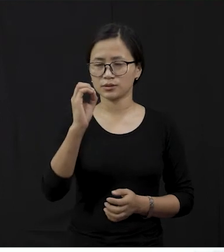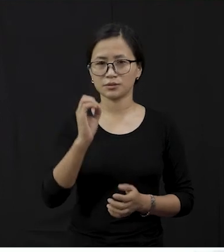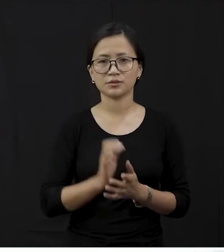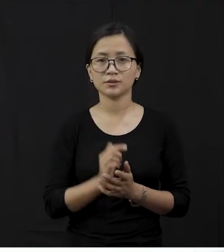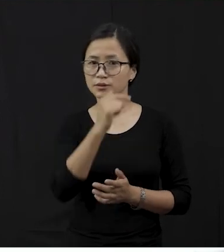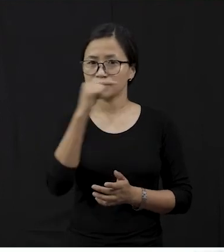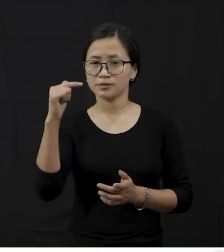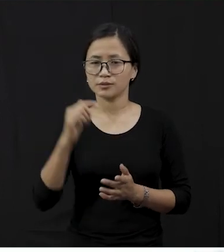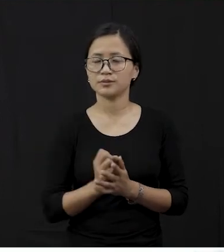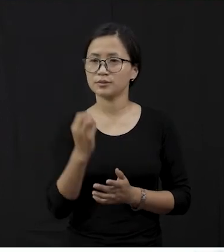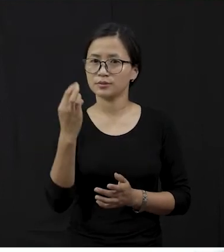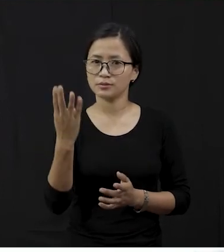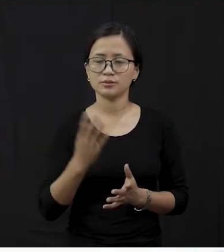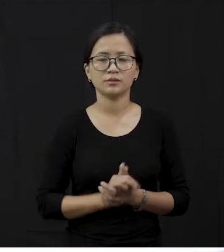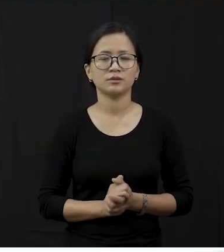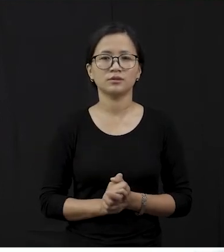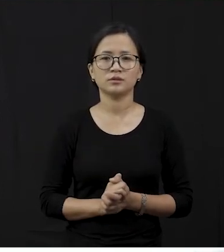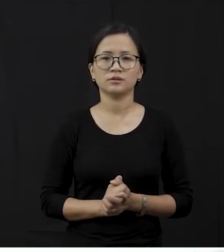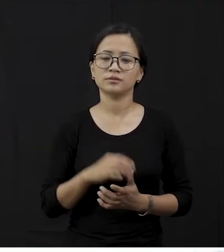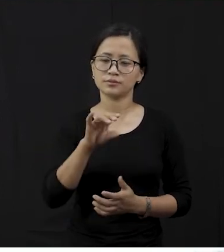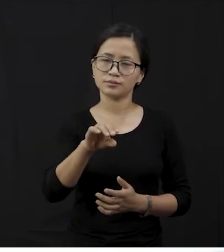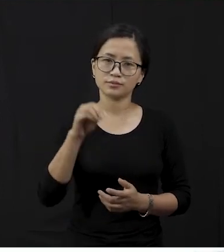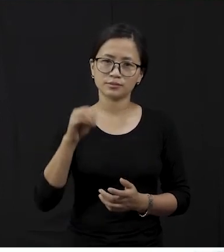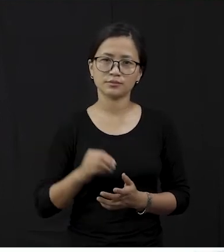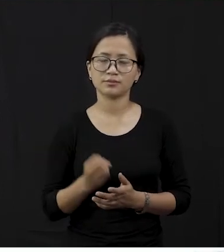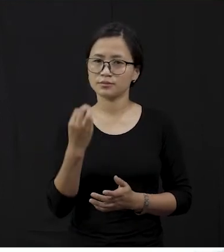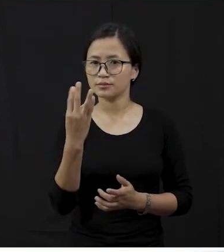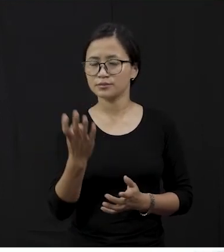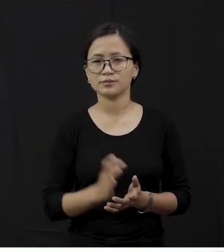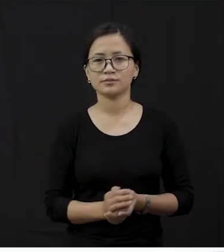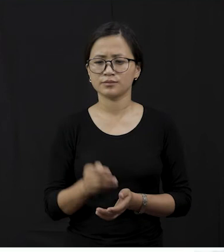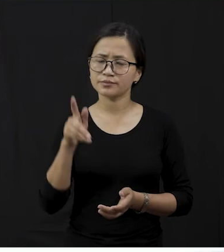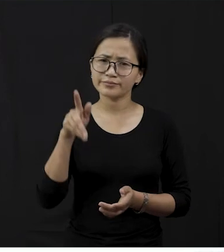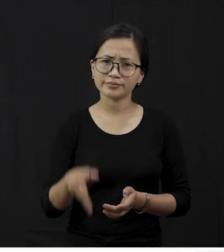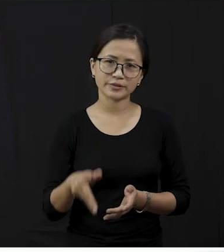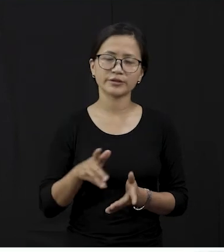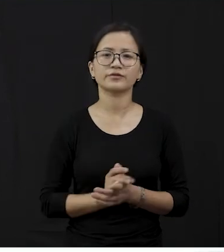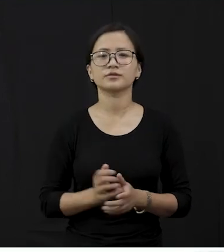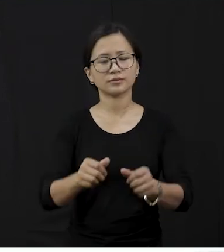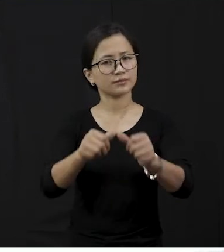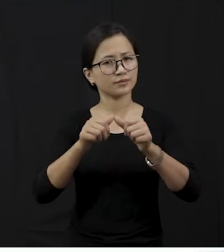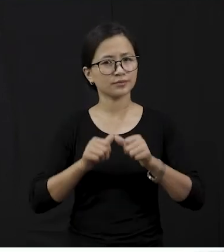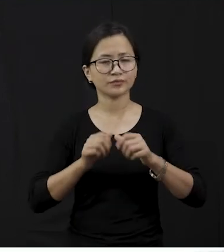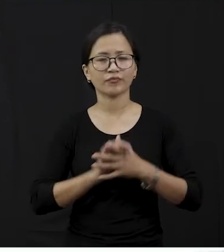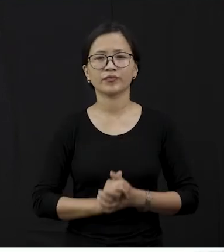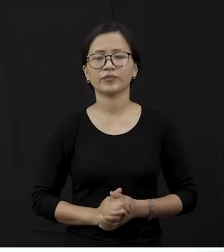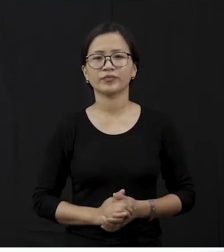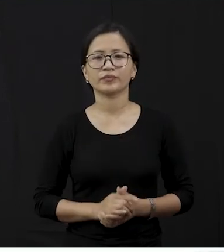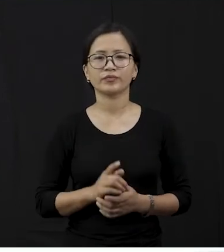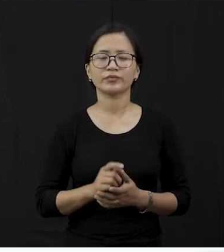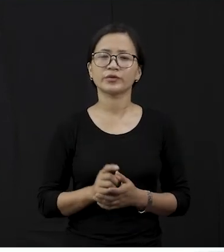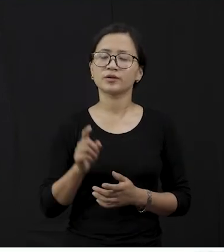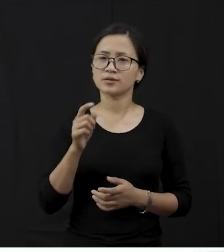is subtracted from a number, we get the number itself as the answer. That is,